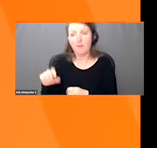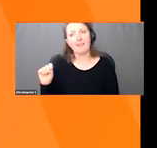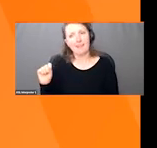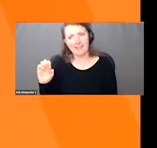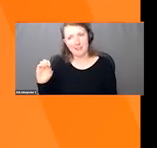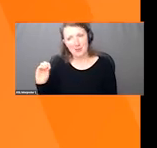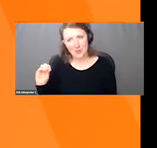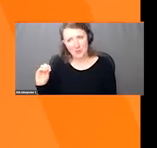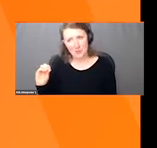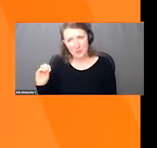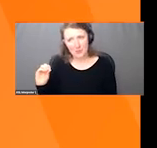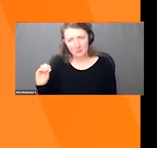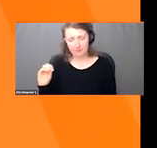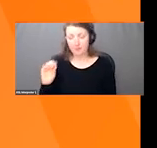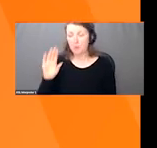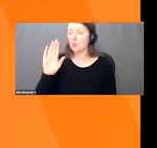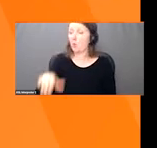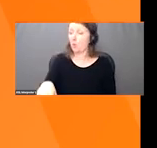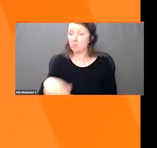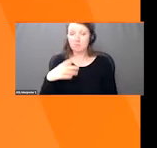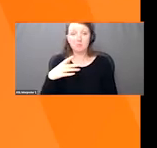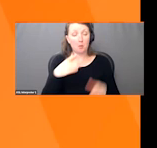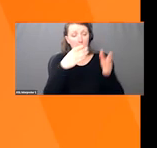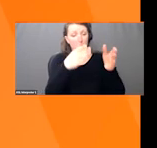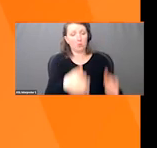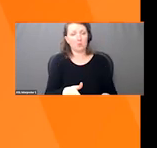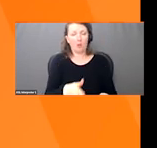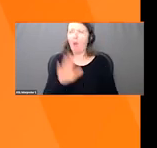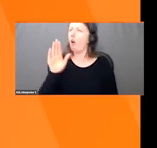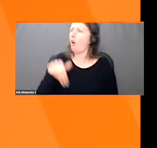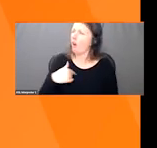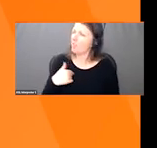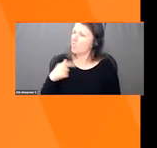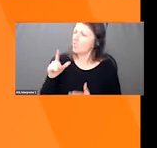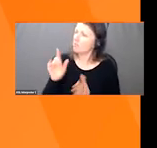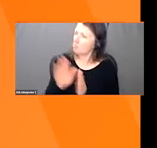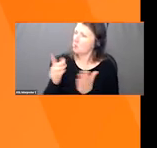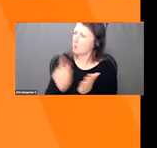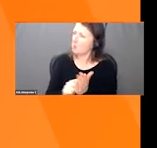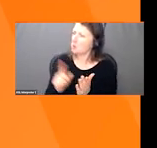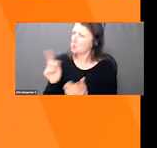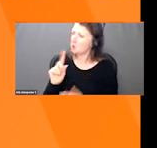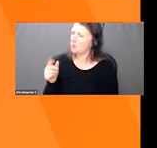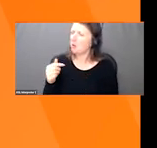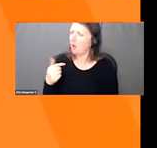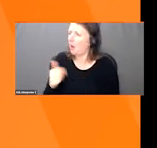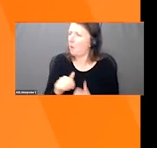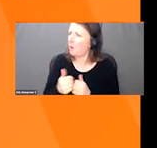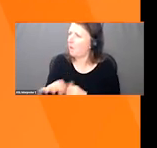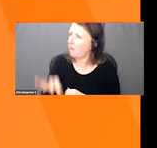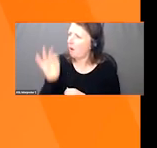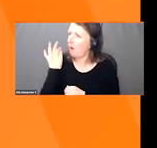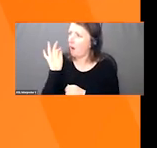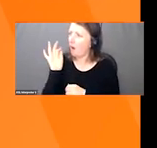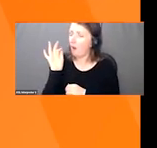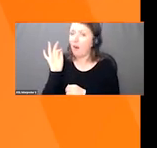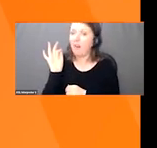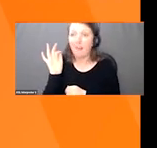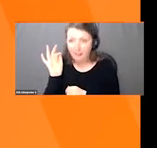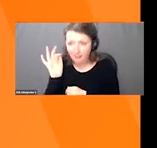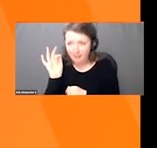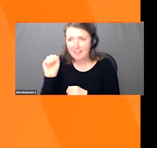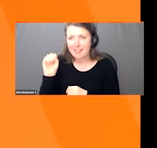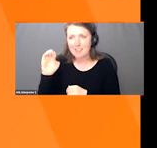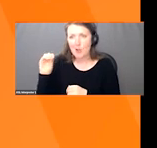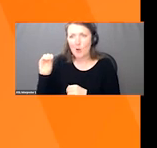publishing services on LinkedIn, you will be more likely to show up. And then two, it allows you to actually